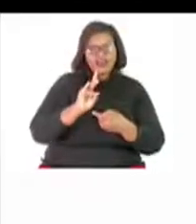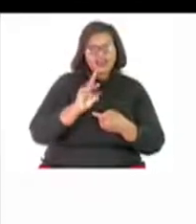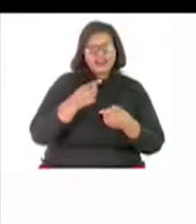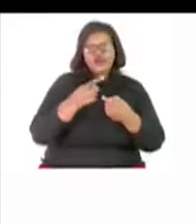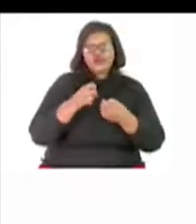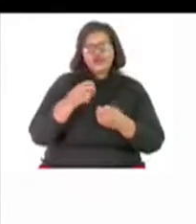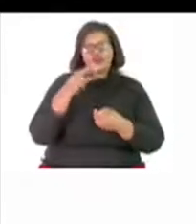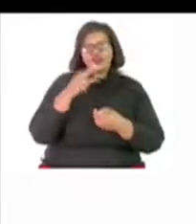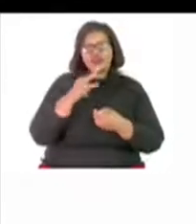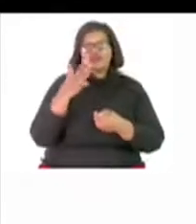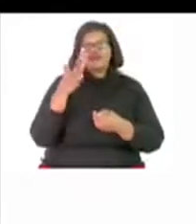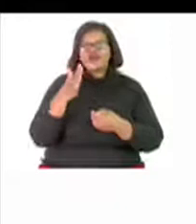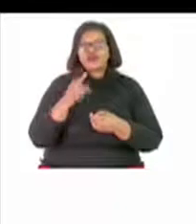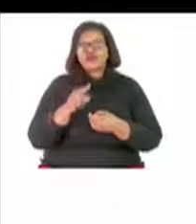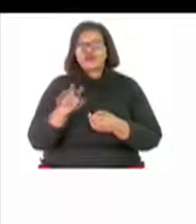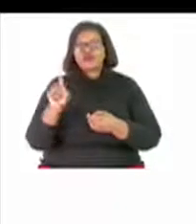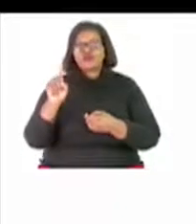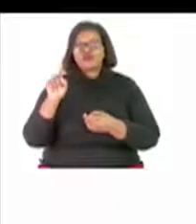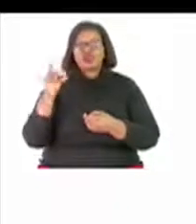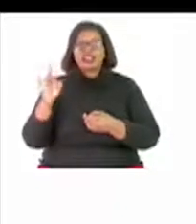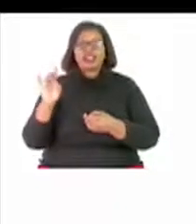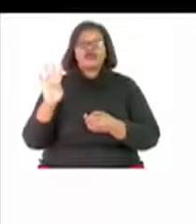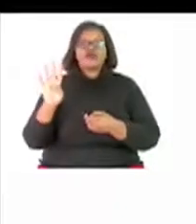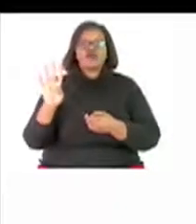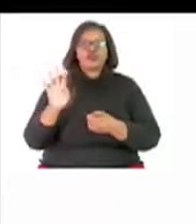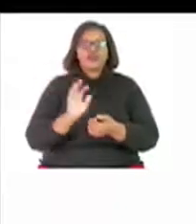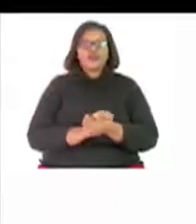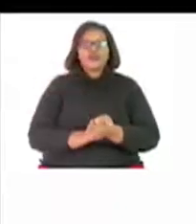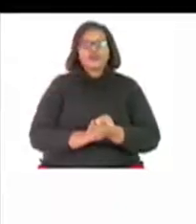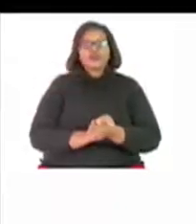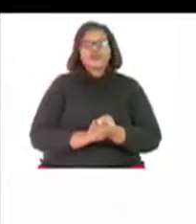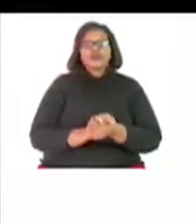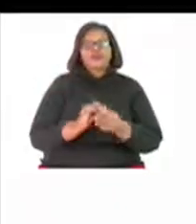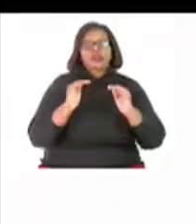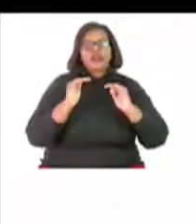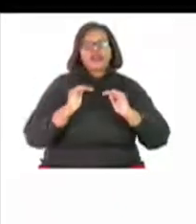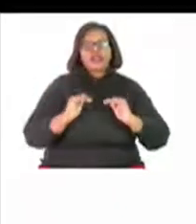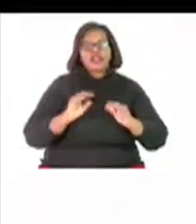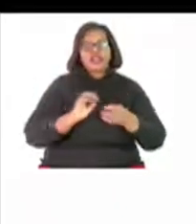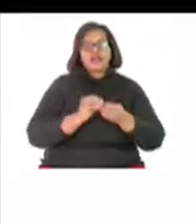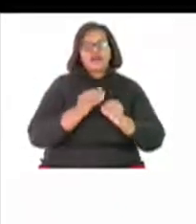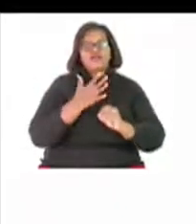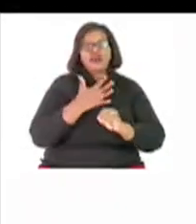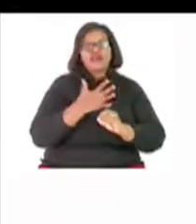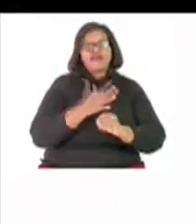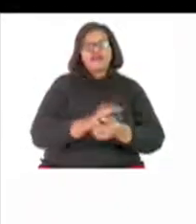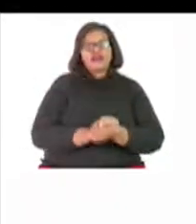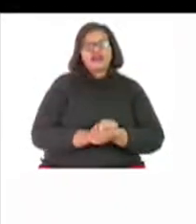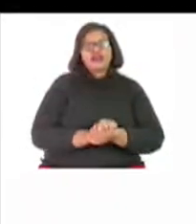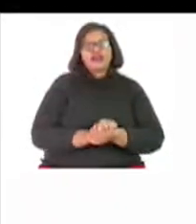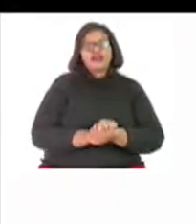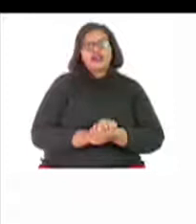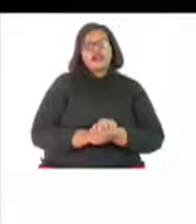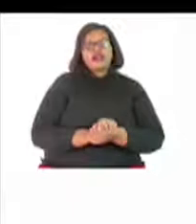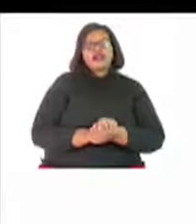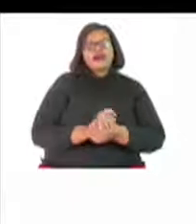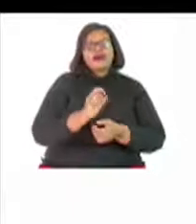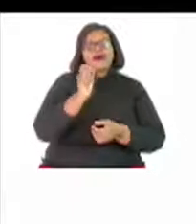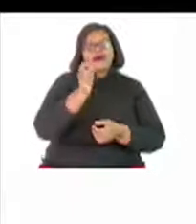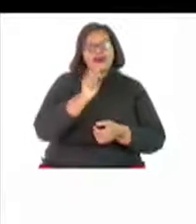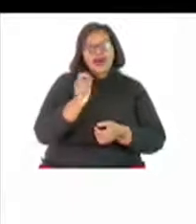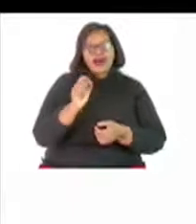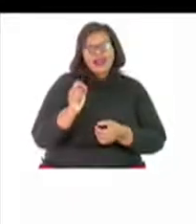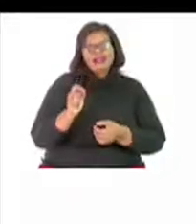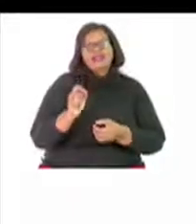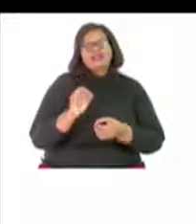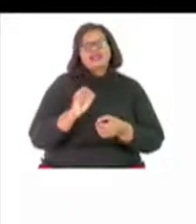from 35 to 84. And in number 5, it is expected from you to